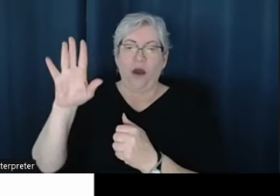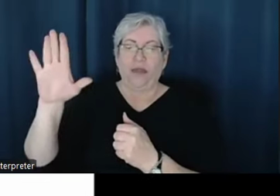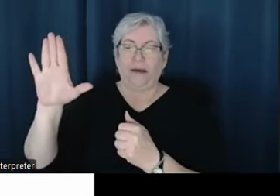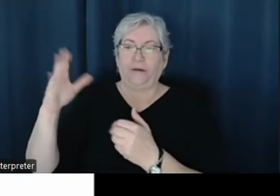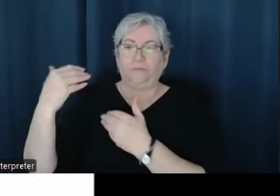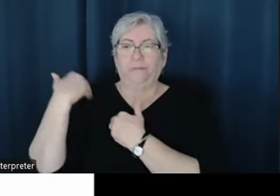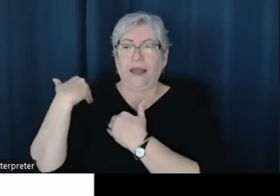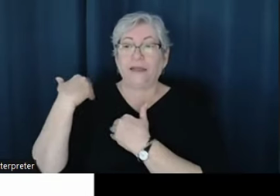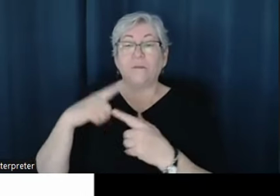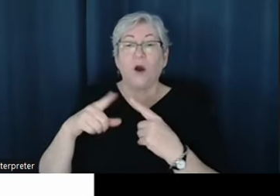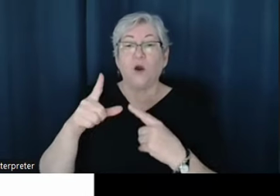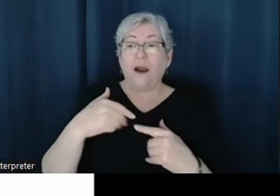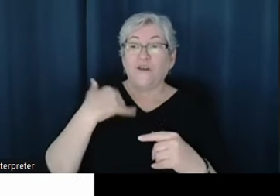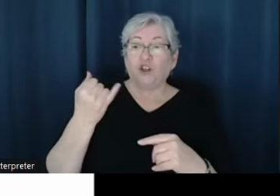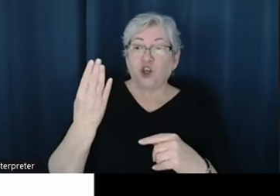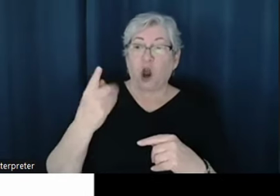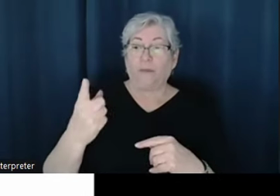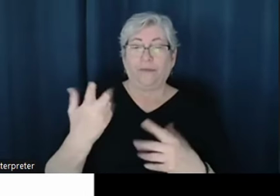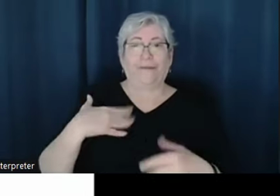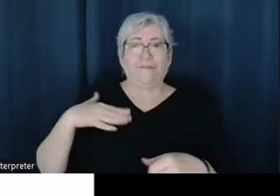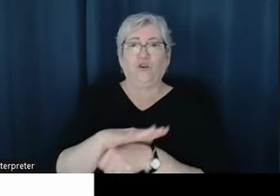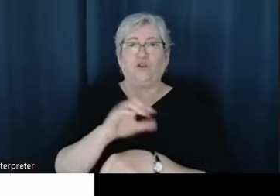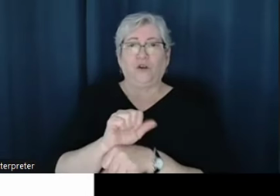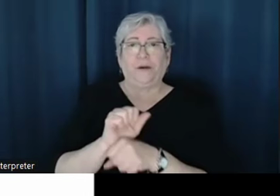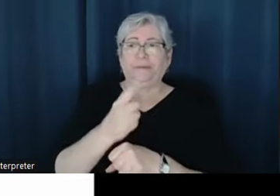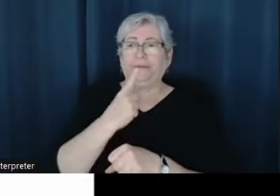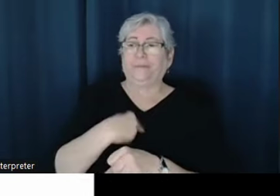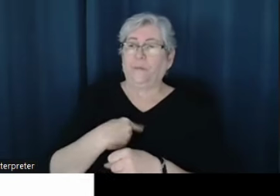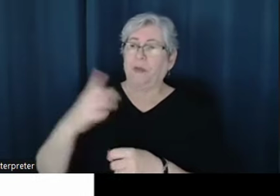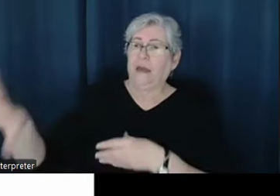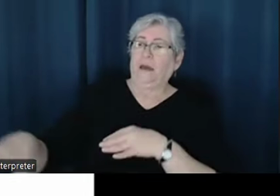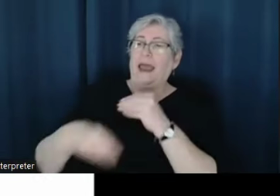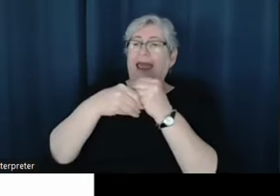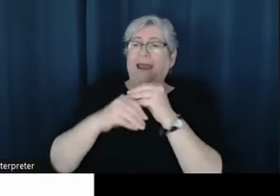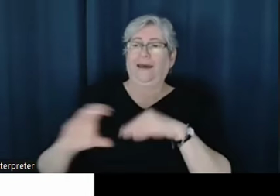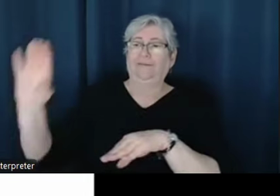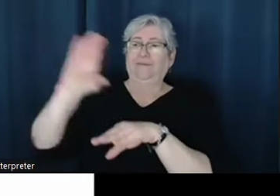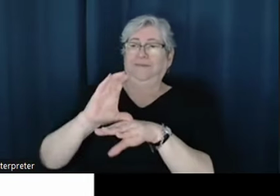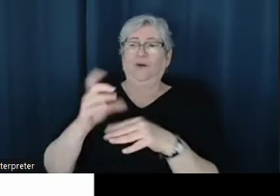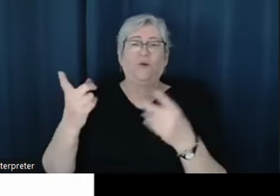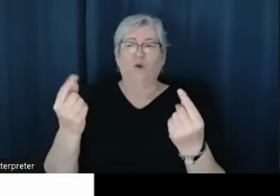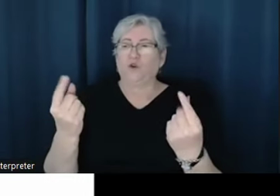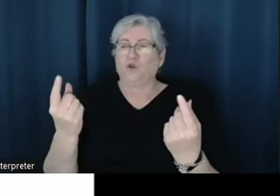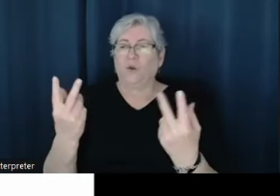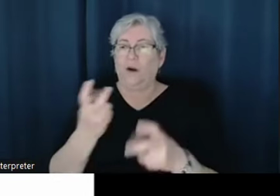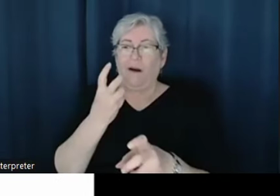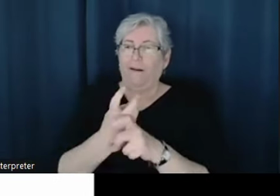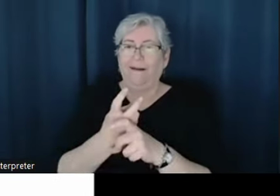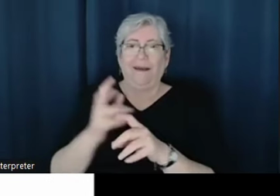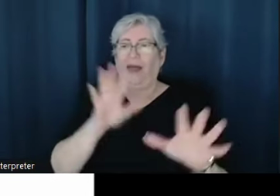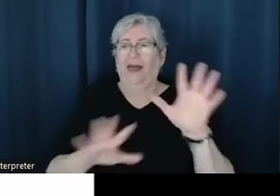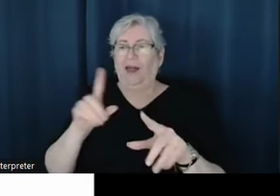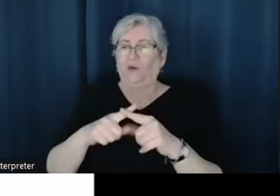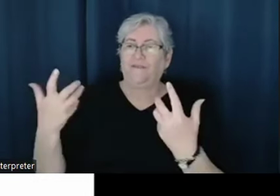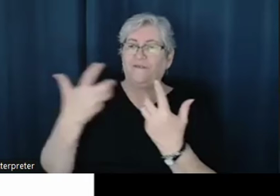know about you, but when you have a job, you're already full-time working, and then they tell you to do more, you know, what do? You kind of have a hard time trying to fit it in.